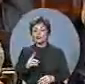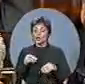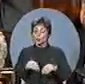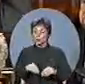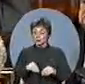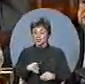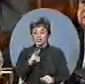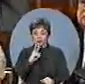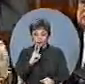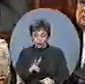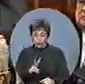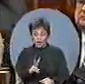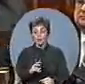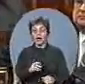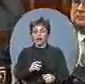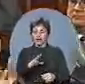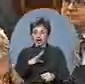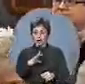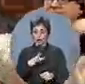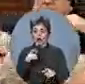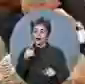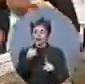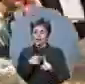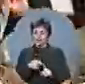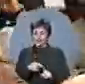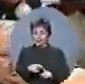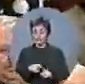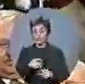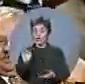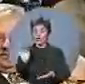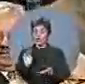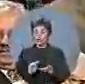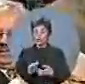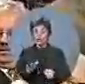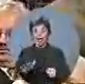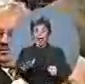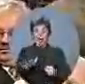set absolute emissions targets?